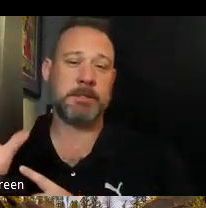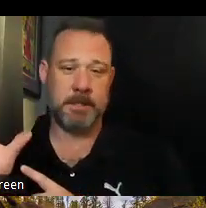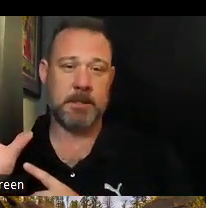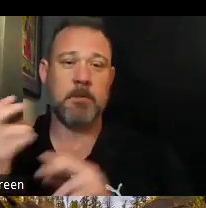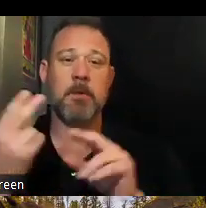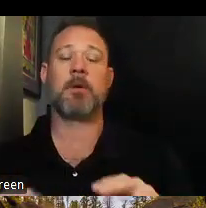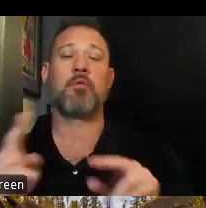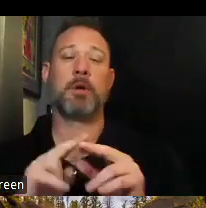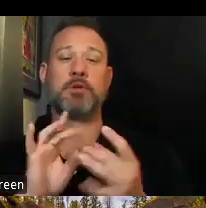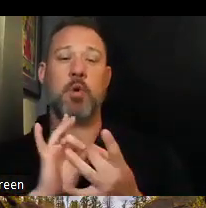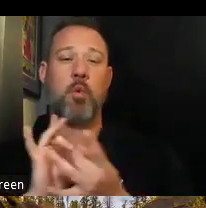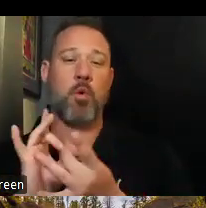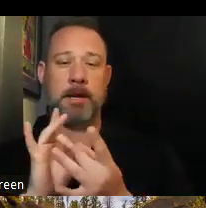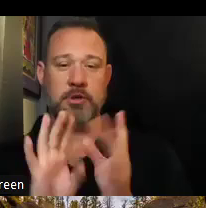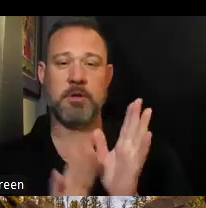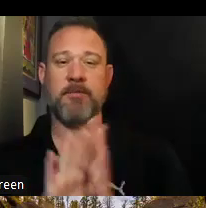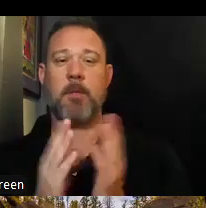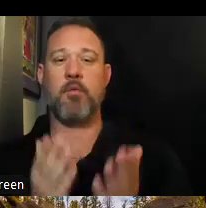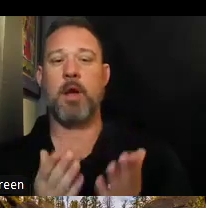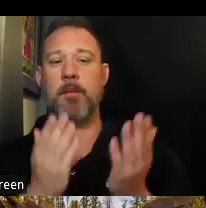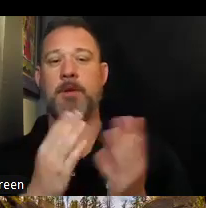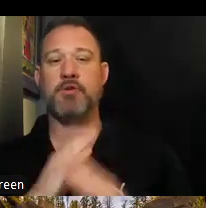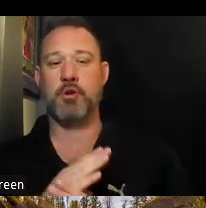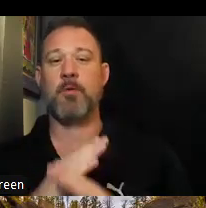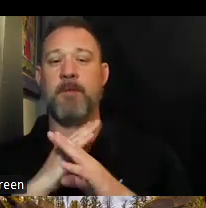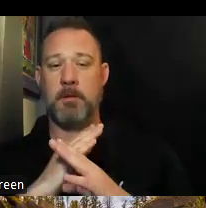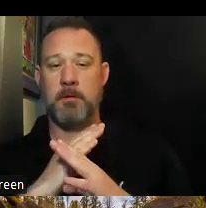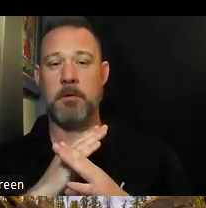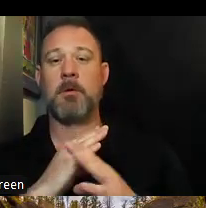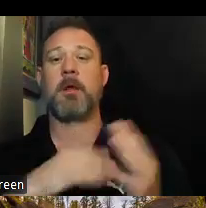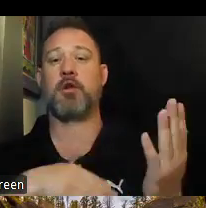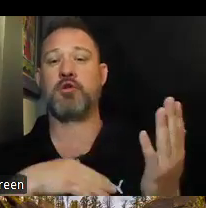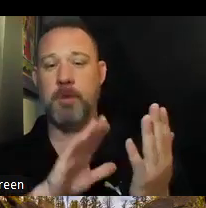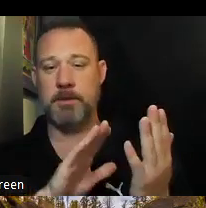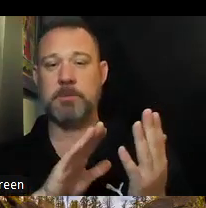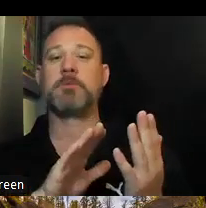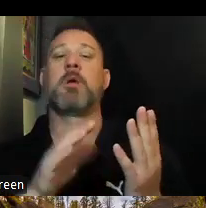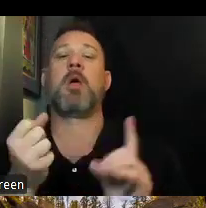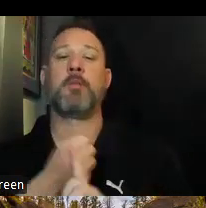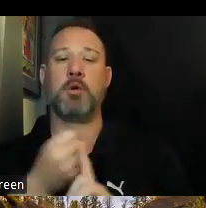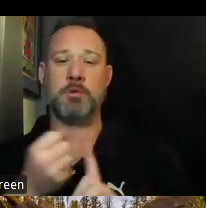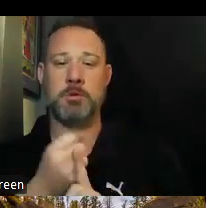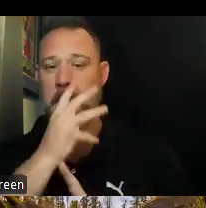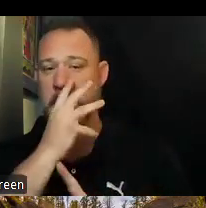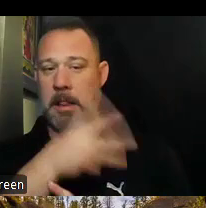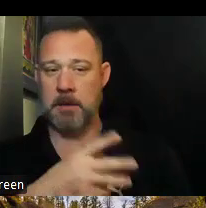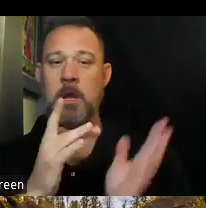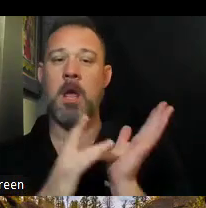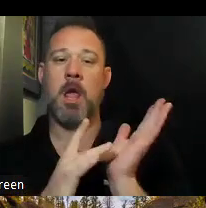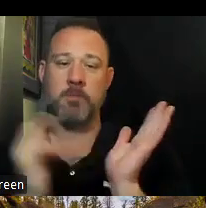increase coordination and develop recommendations to prevent and address the abuse,